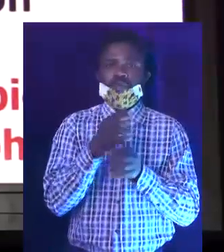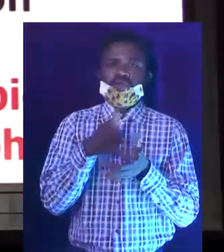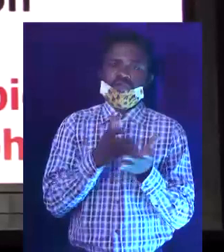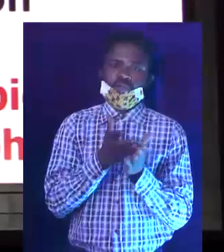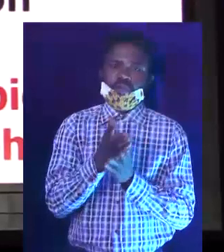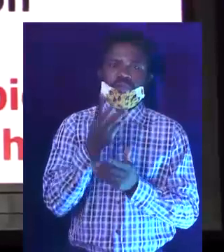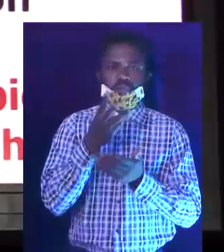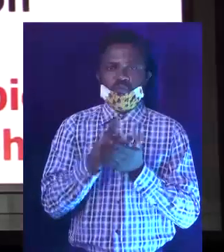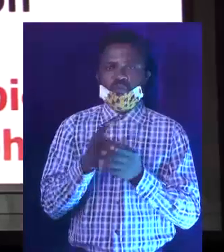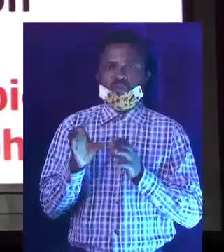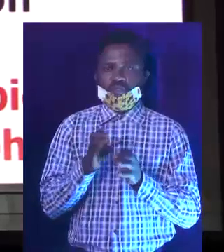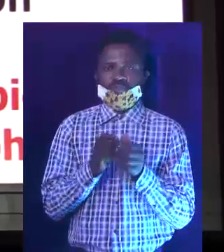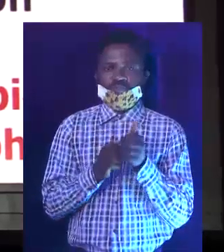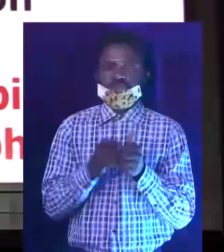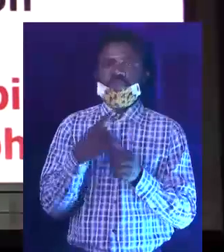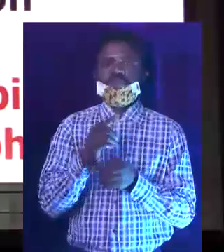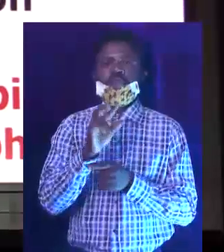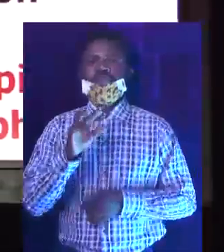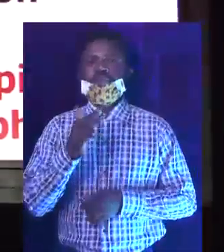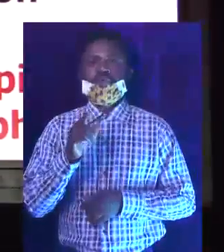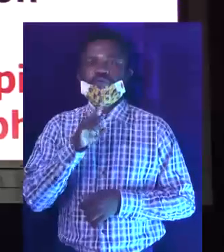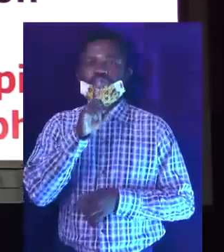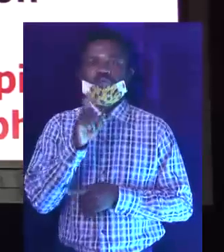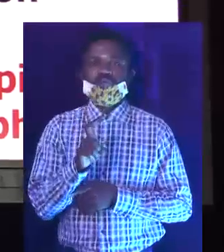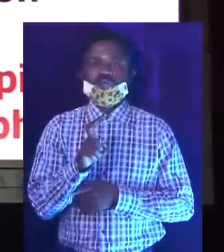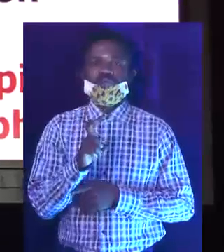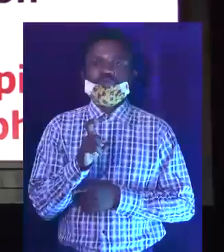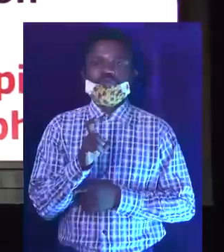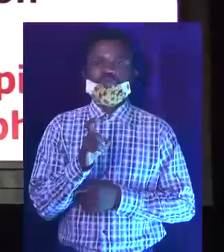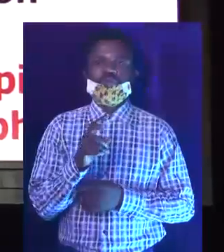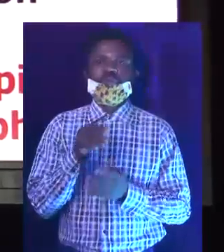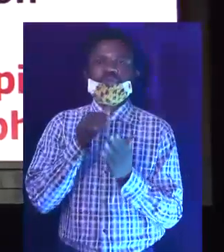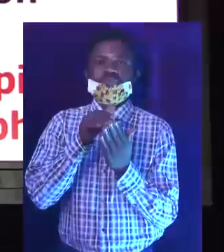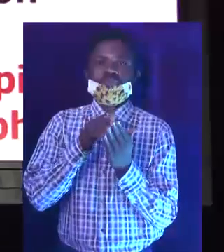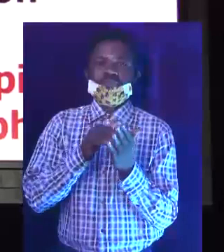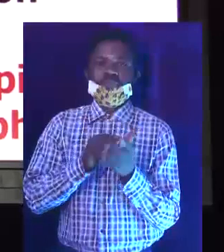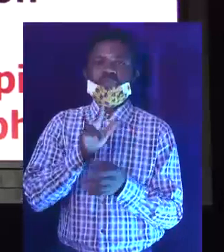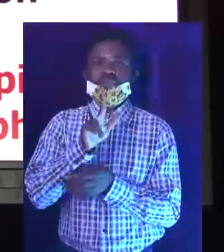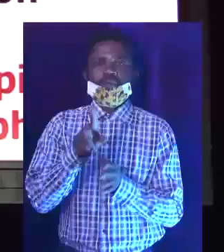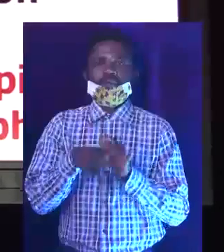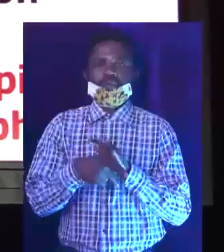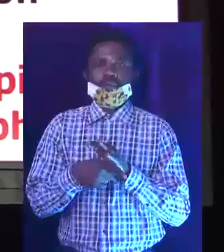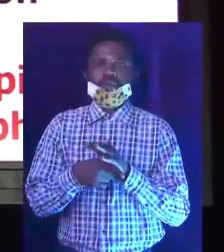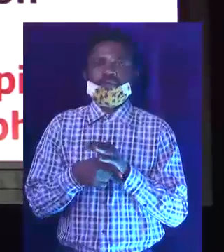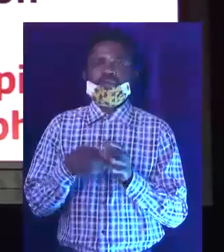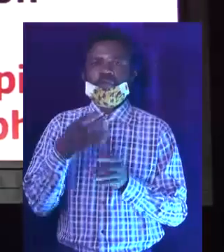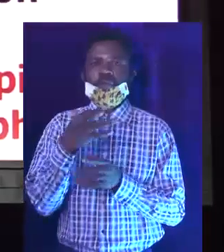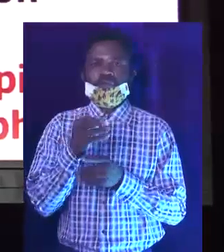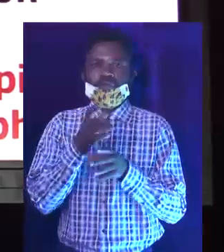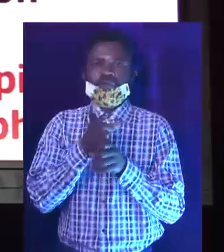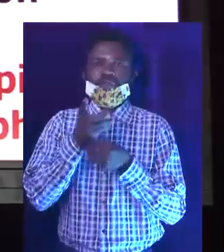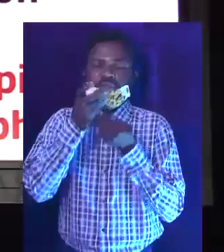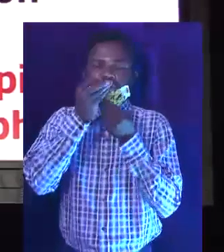that right too. Well done. The third question, state 3 primary